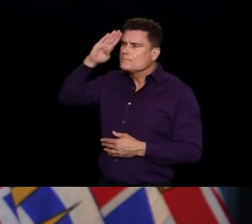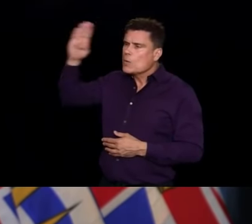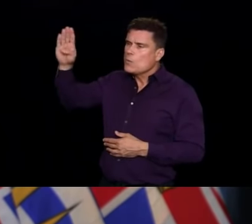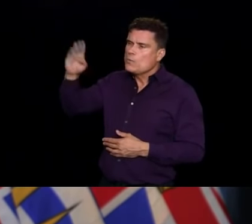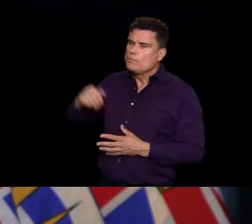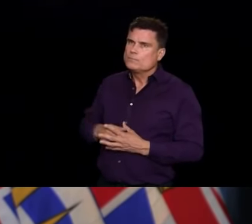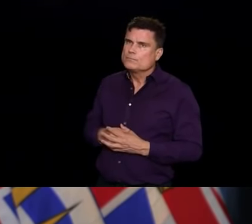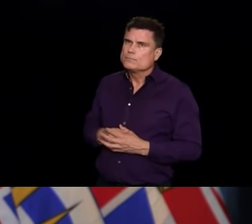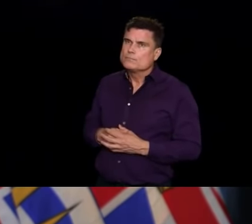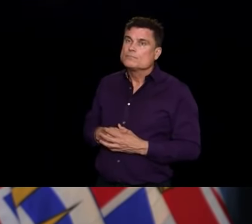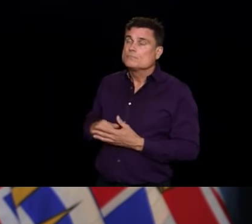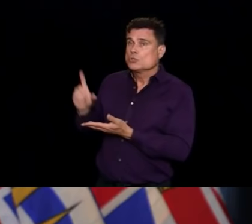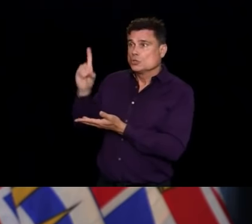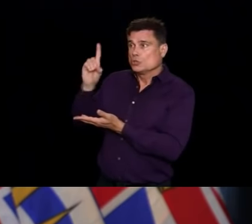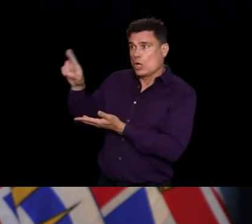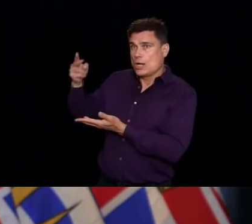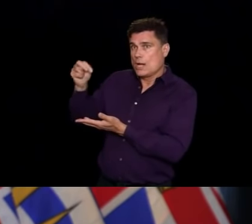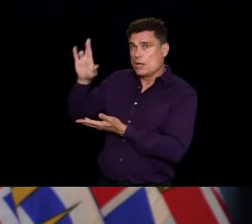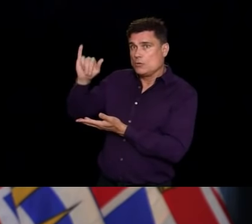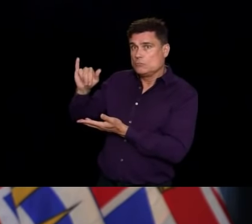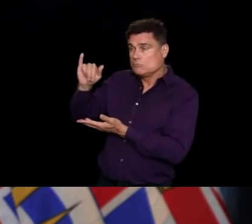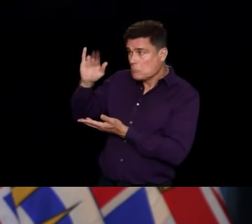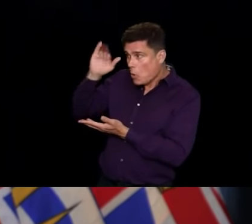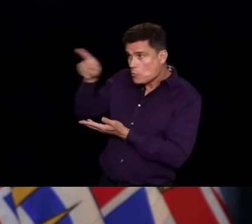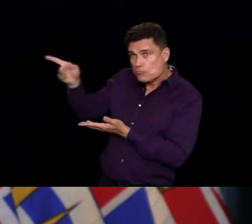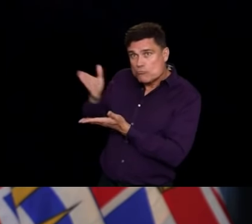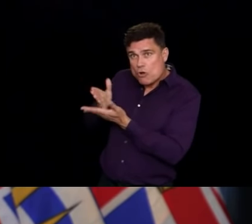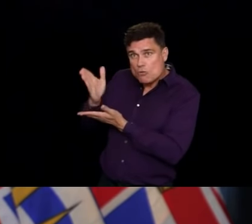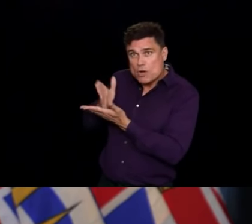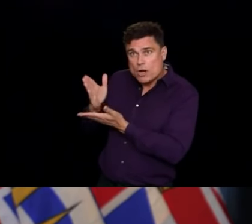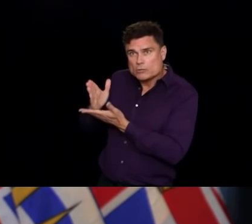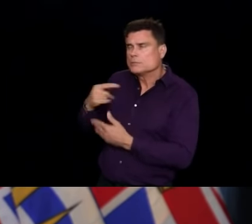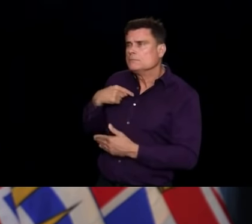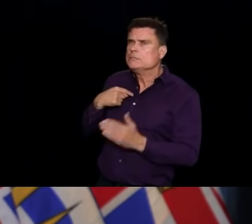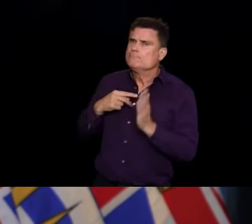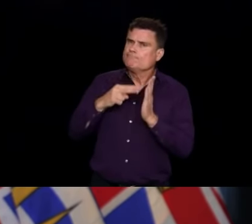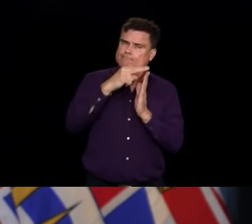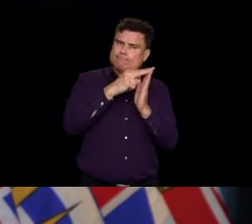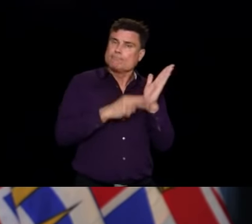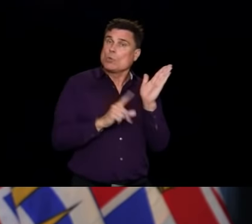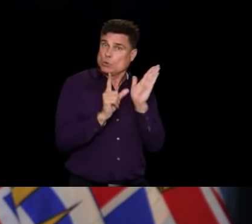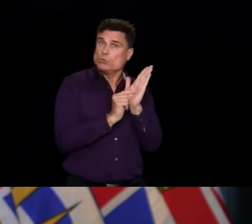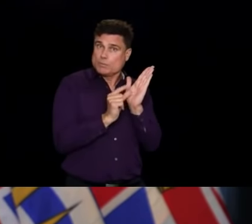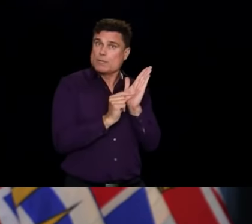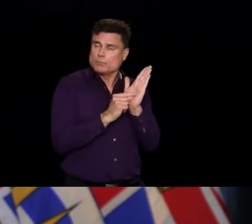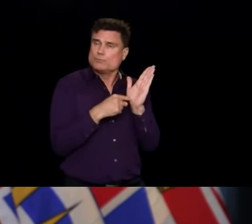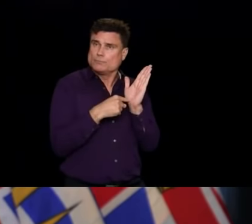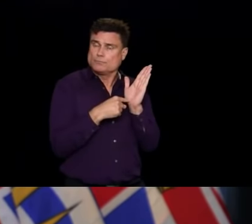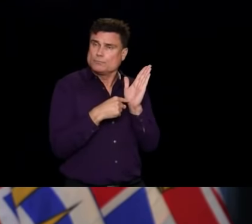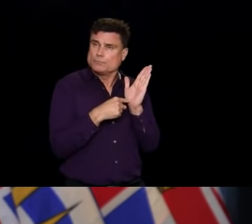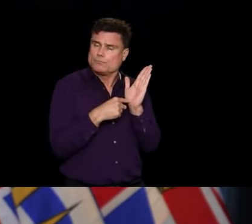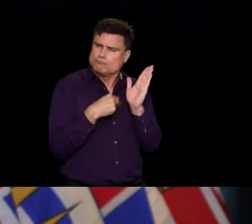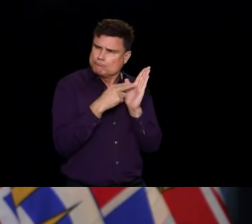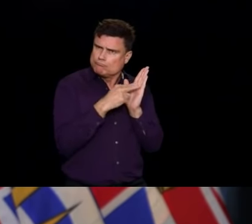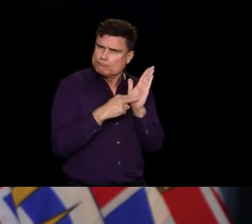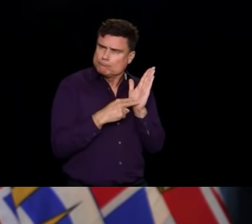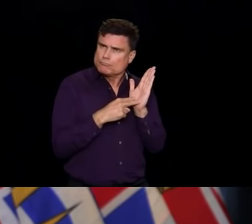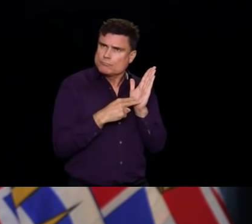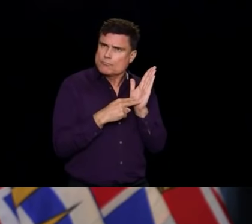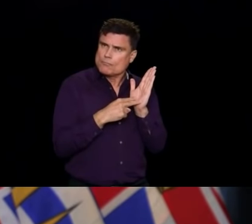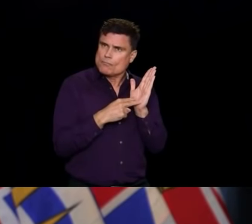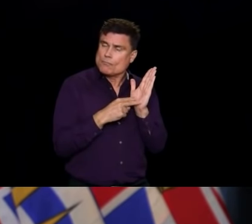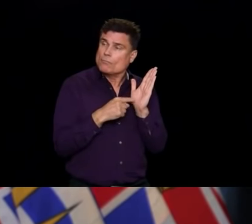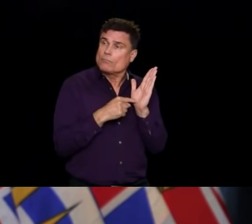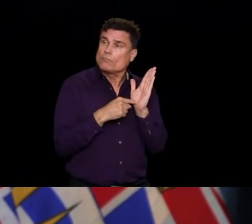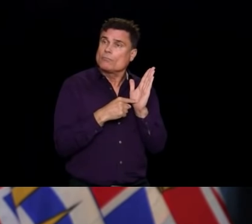Hi, Dr. Henry. Hope you're doing okay. I was looking at this new paper that's out today where there